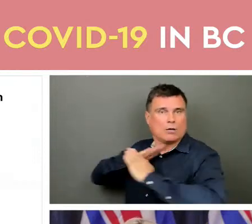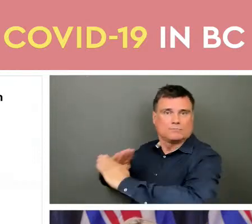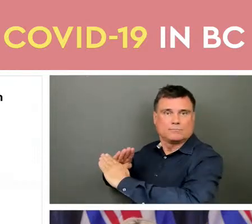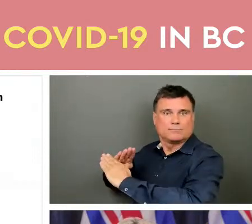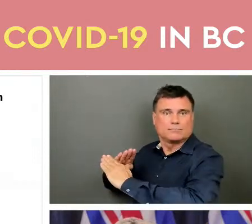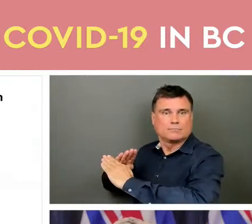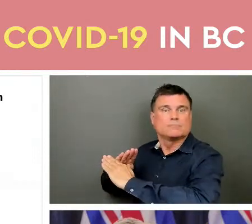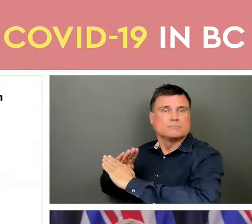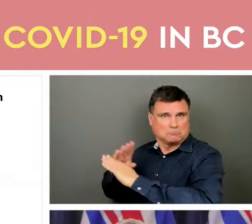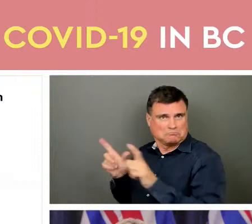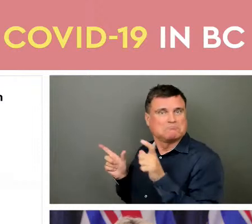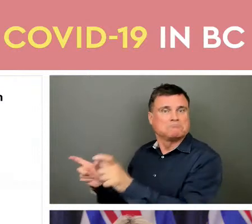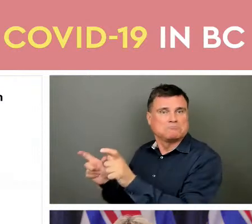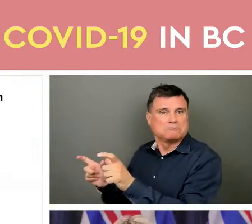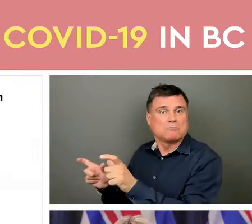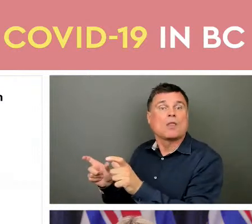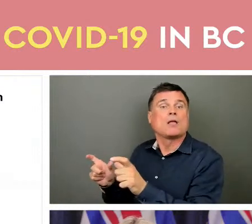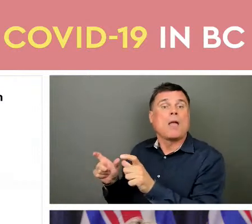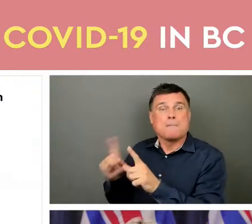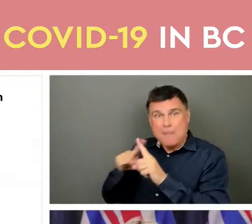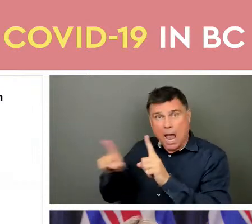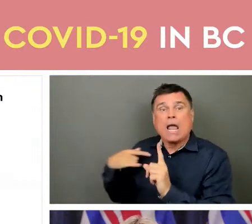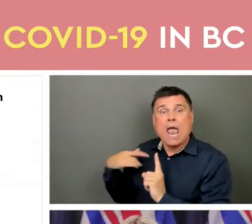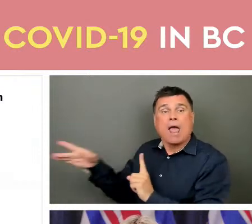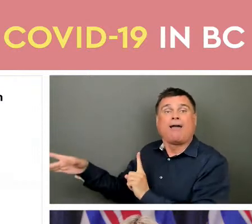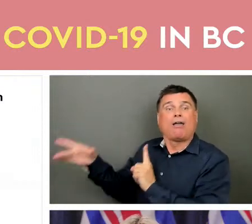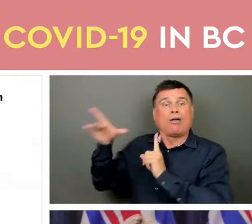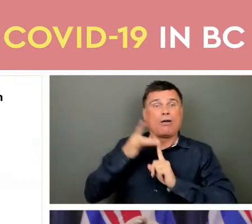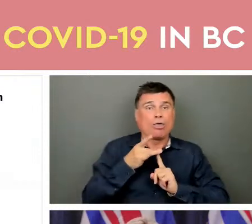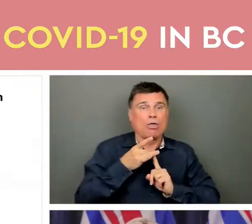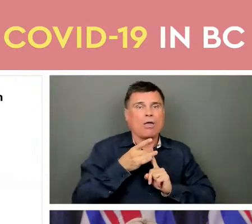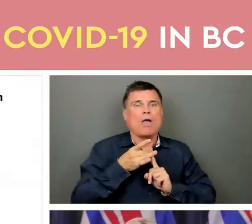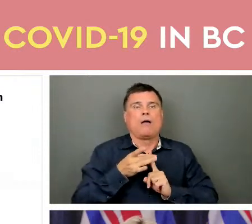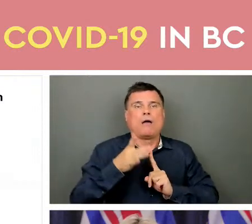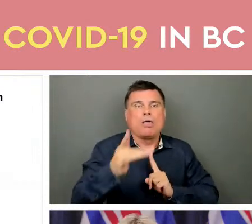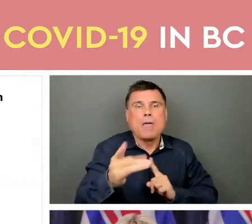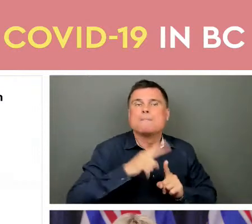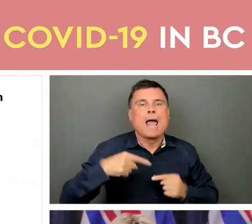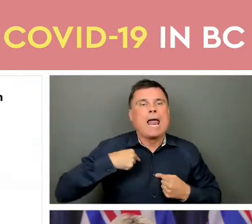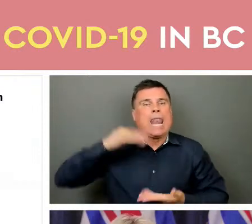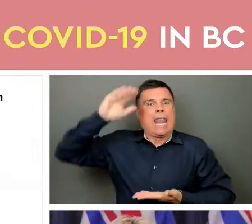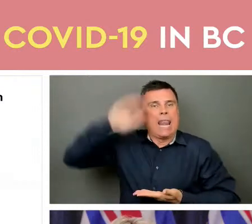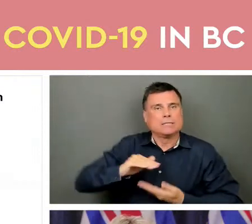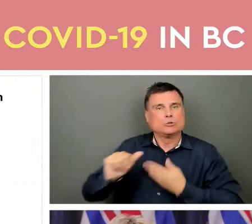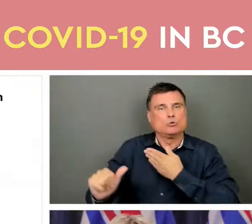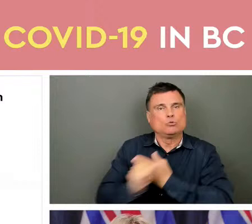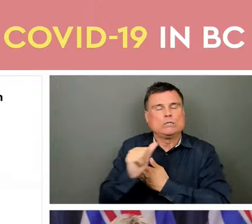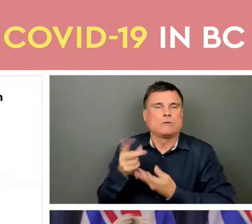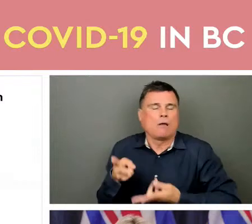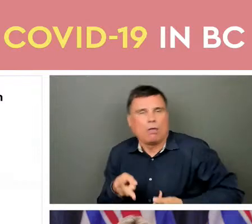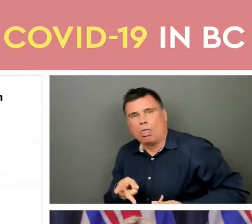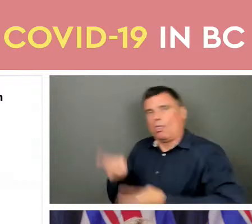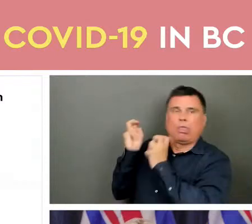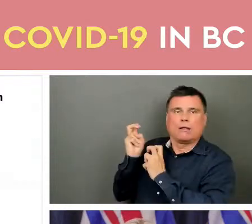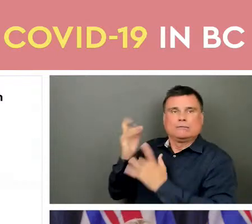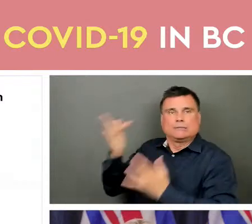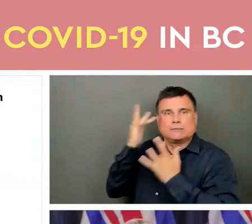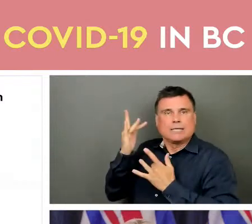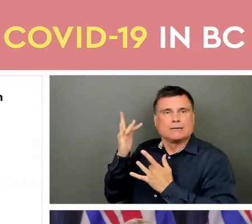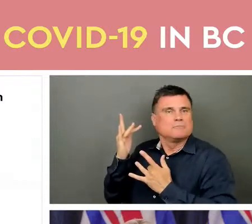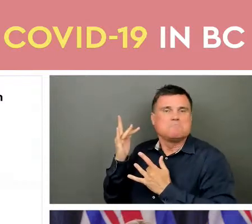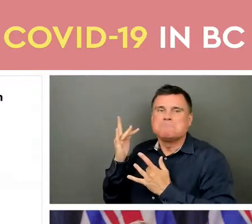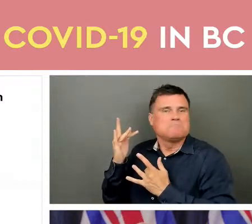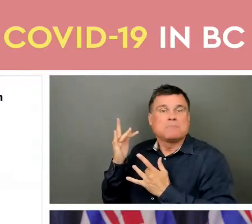the risk is 34 times greater that you're going to end up in hospital if you're unvaccinated at that same